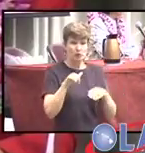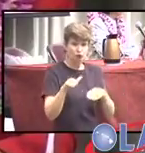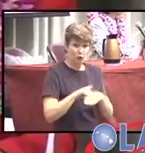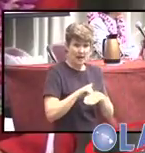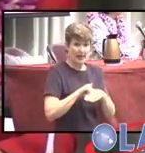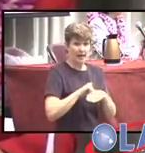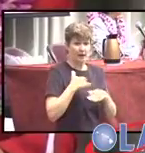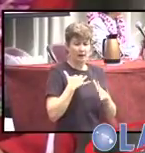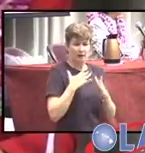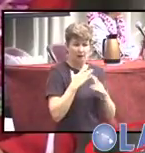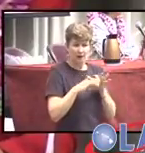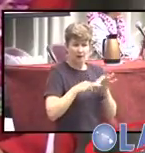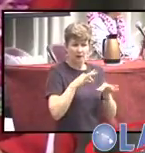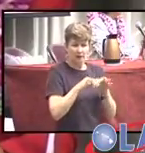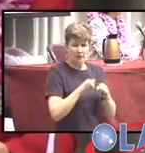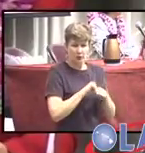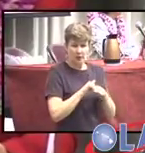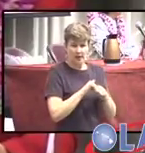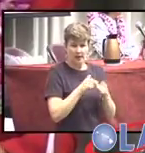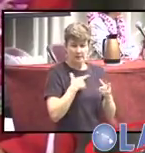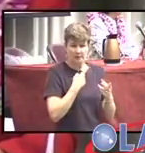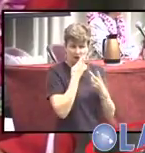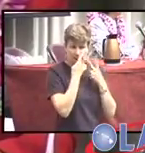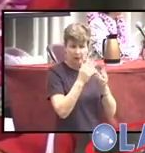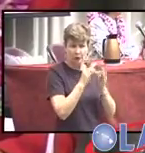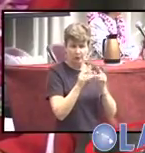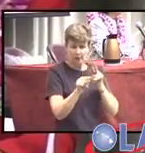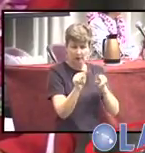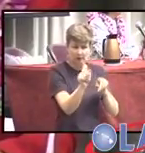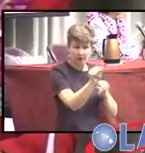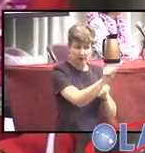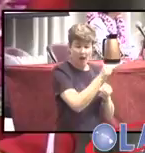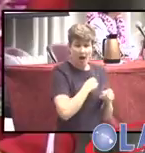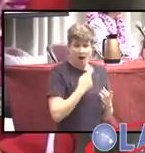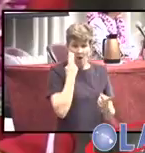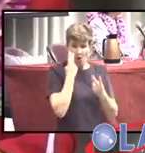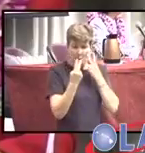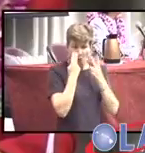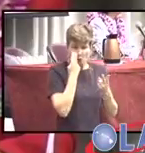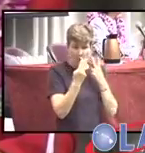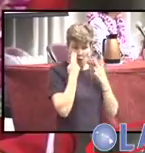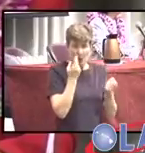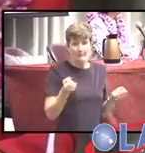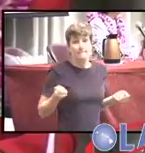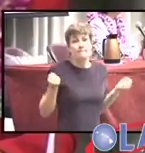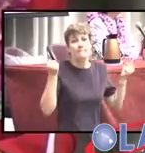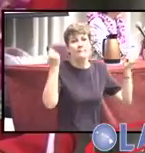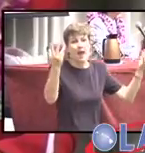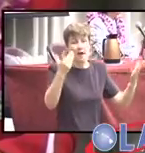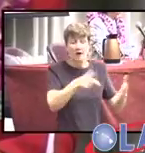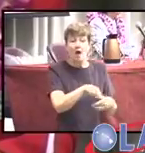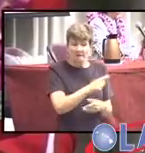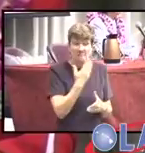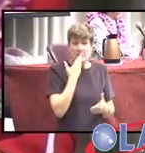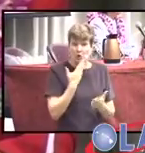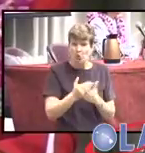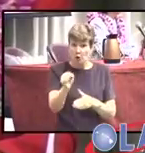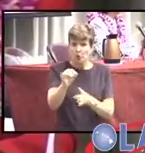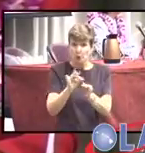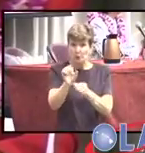as I got more involved with the interpreters, what I realized was that there were many, many very good